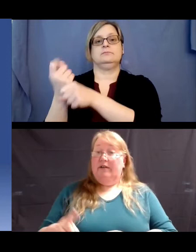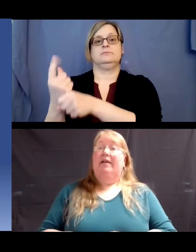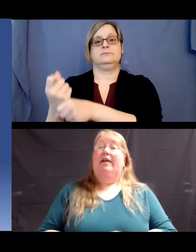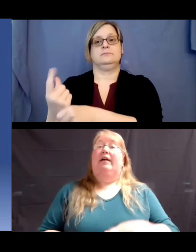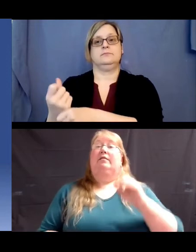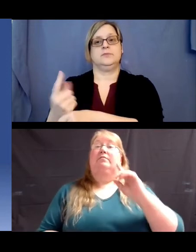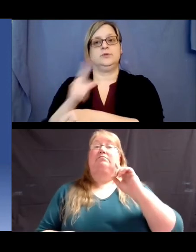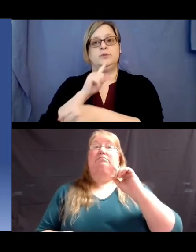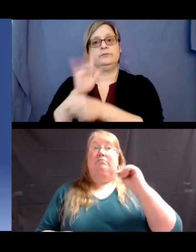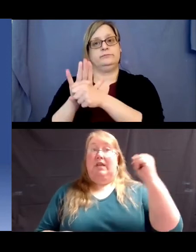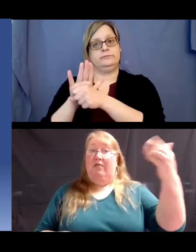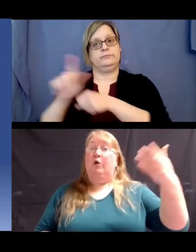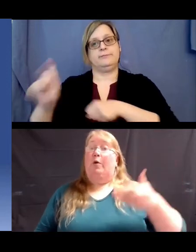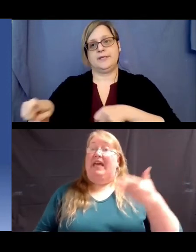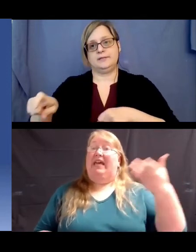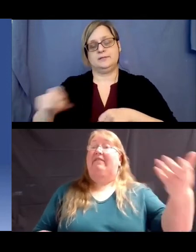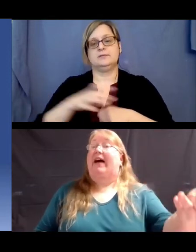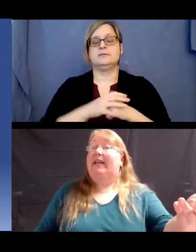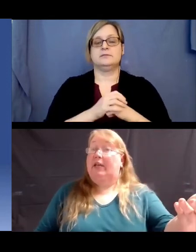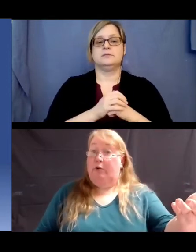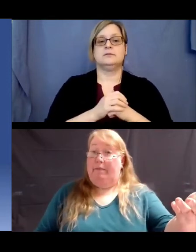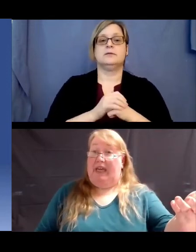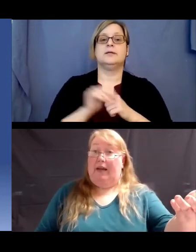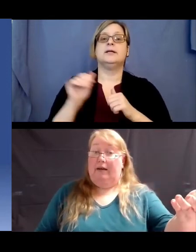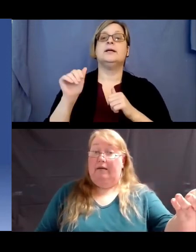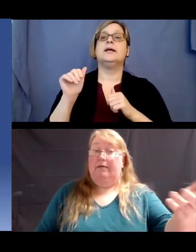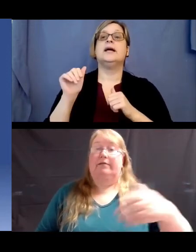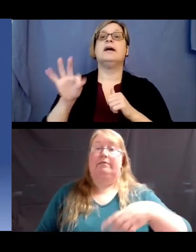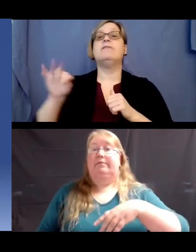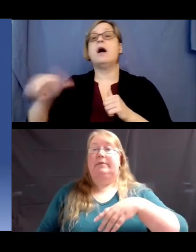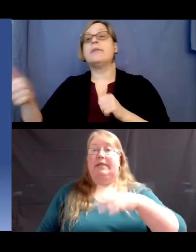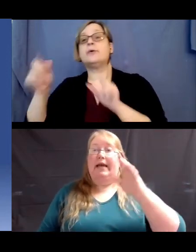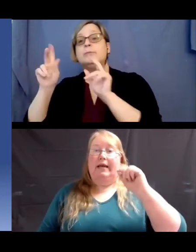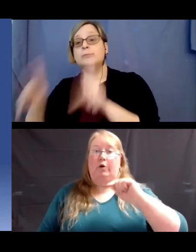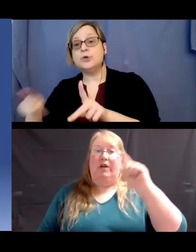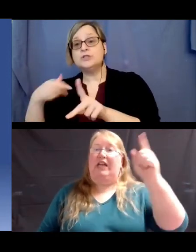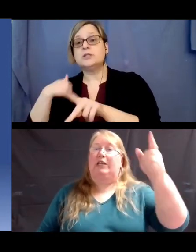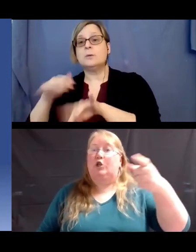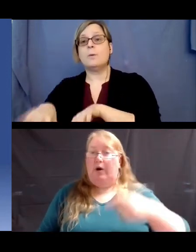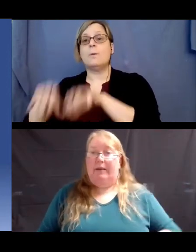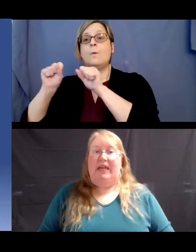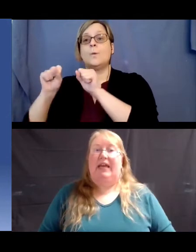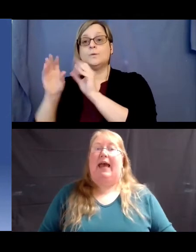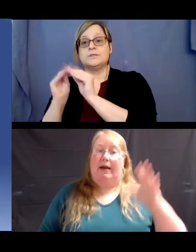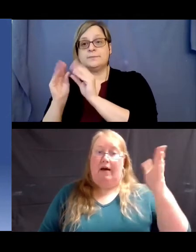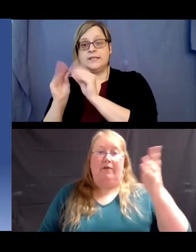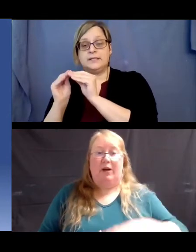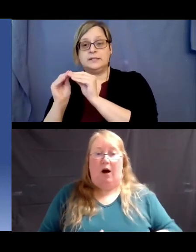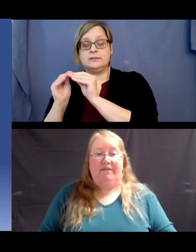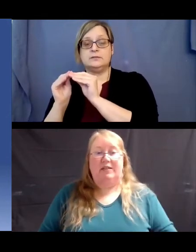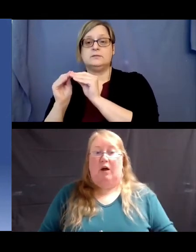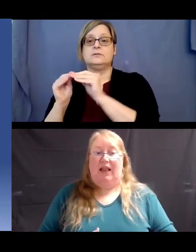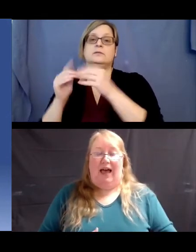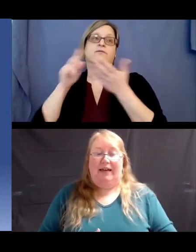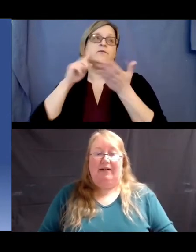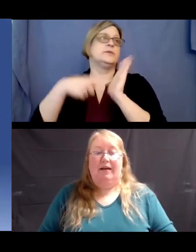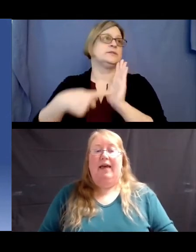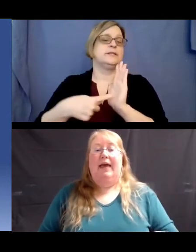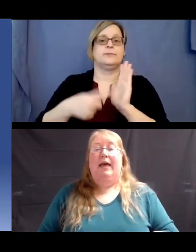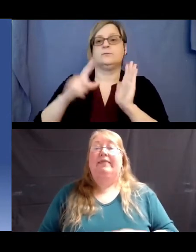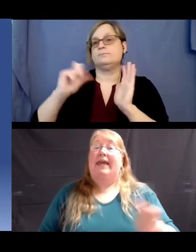However, if you are being invited to a meeting, say you need to join a meeting at a government office